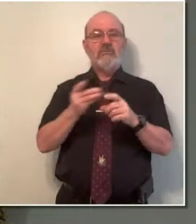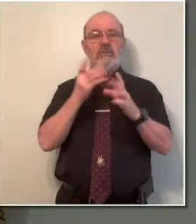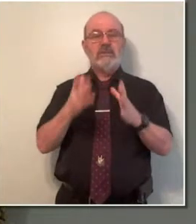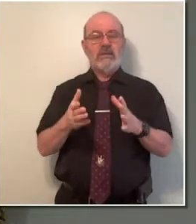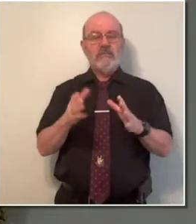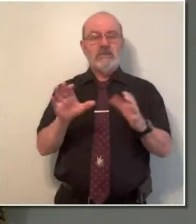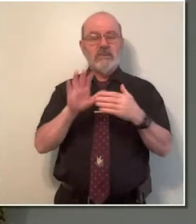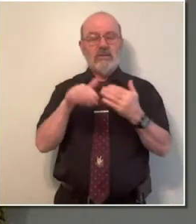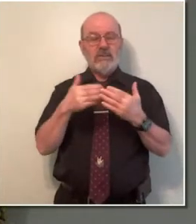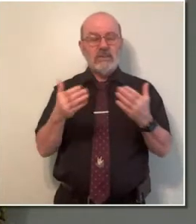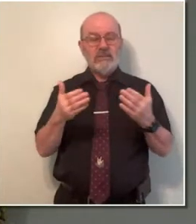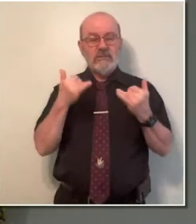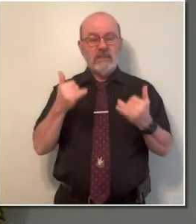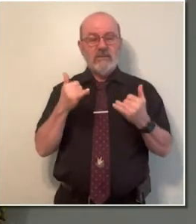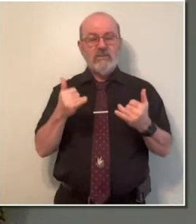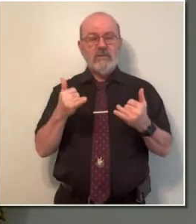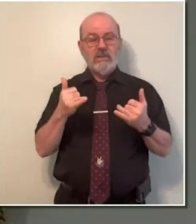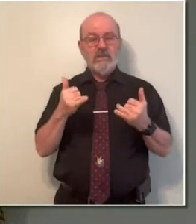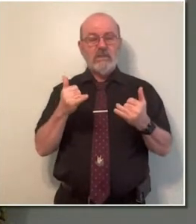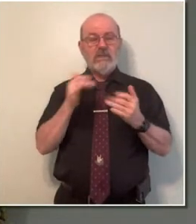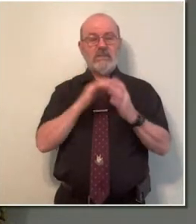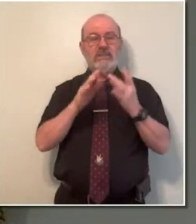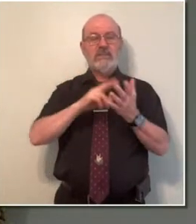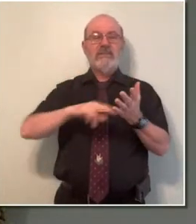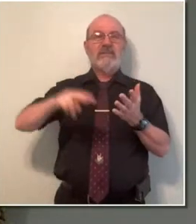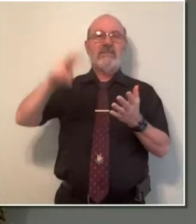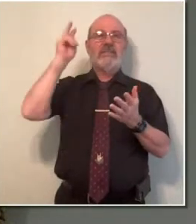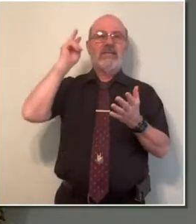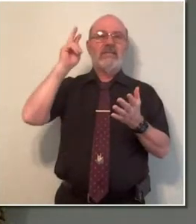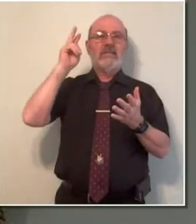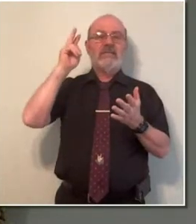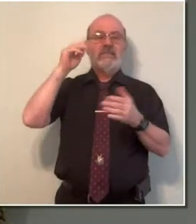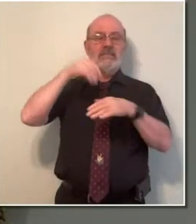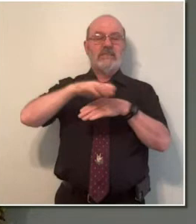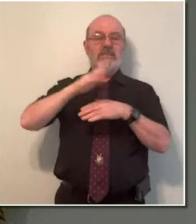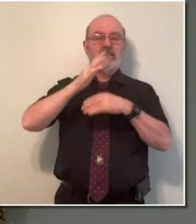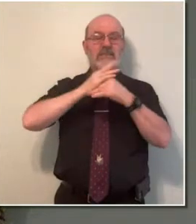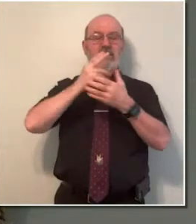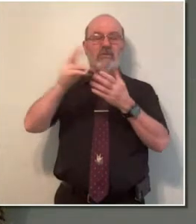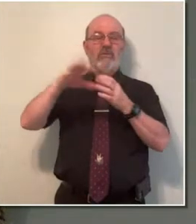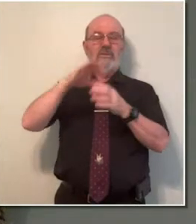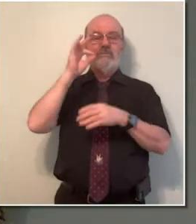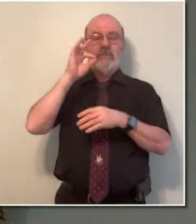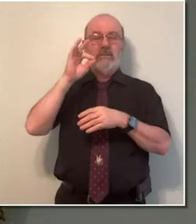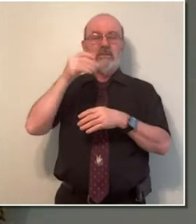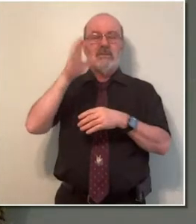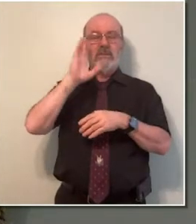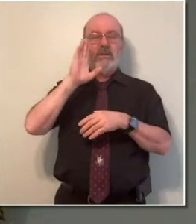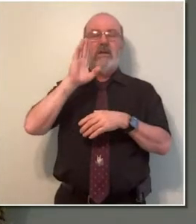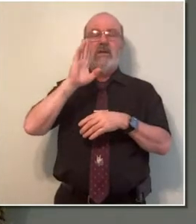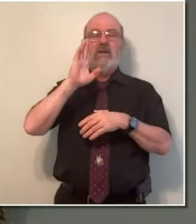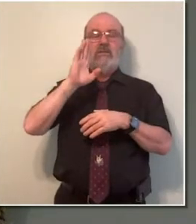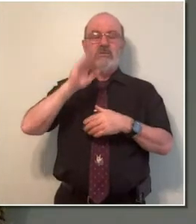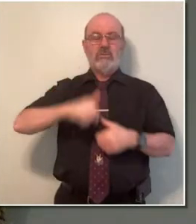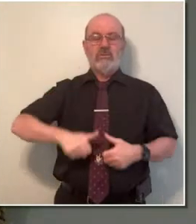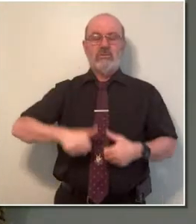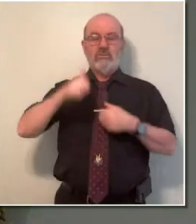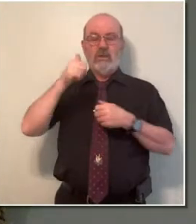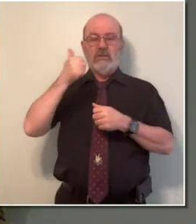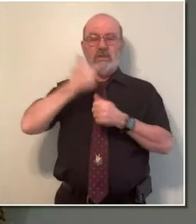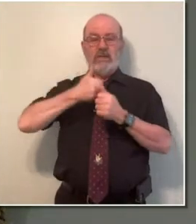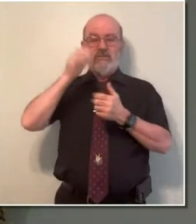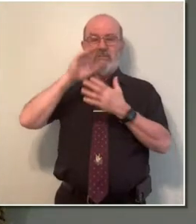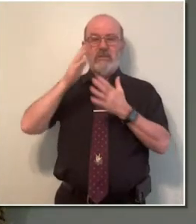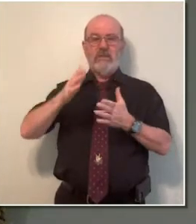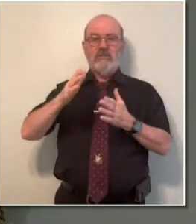things. But now that he has ascended, he has sent the Holy Spirit, God who dwells in every believer as a